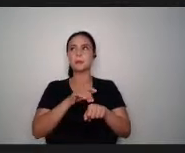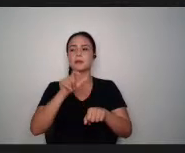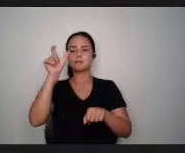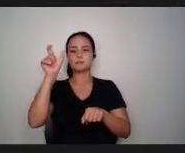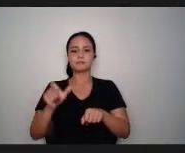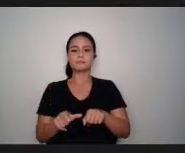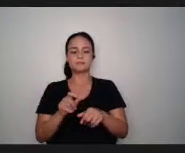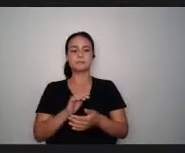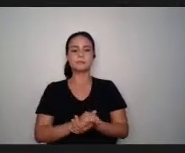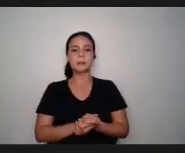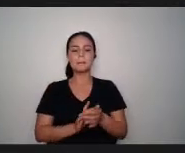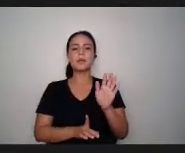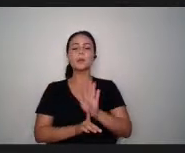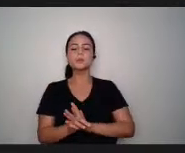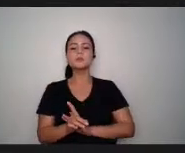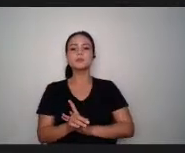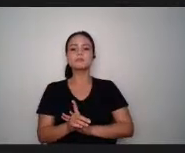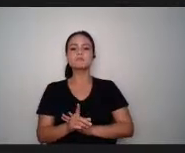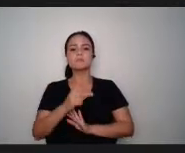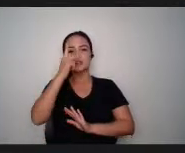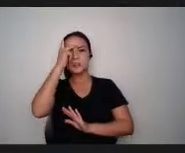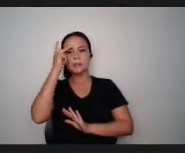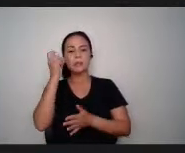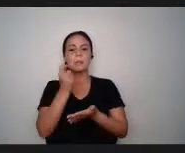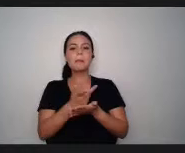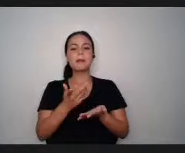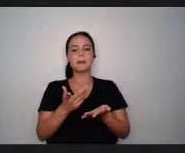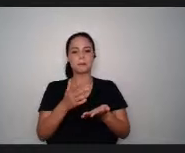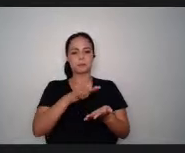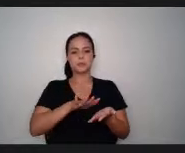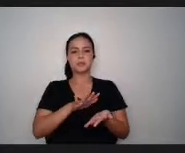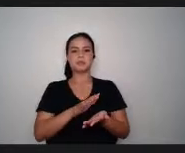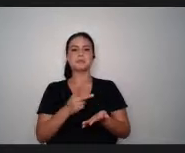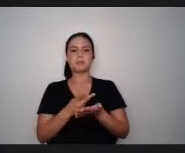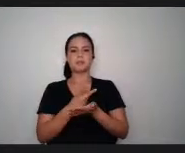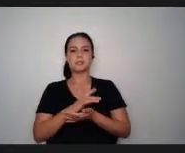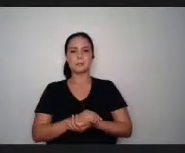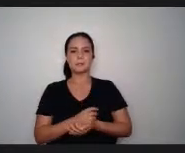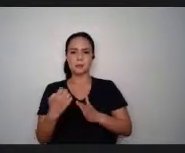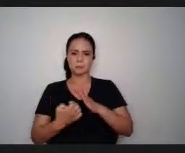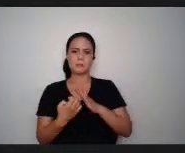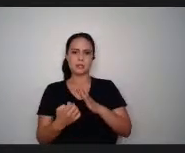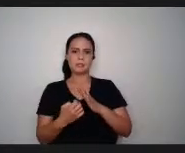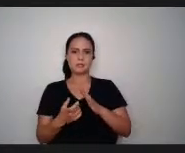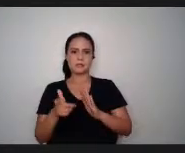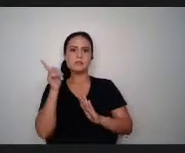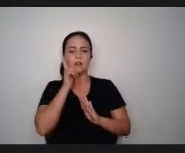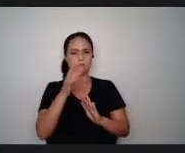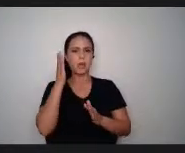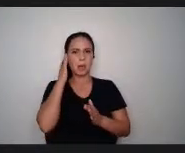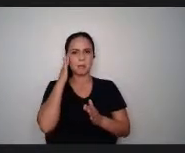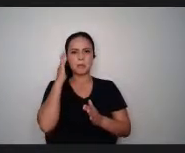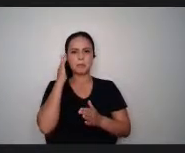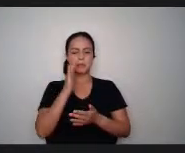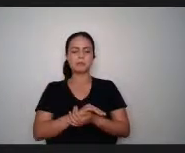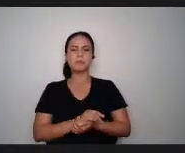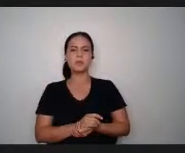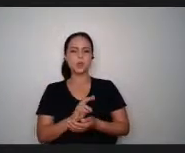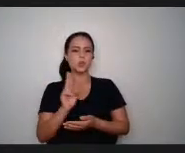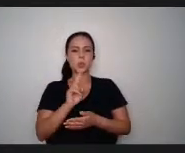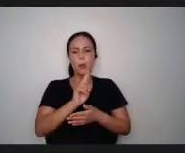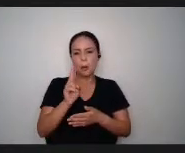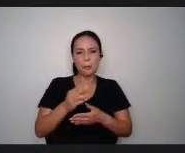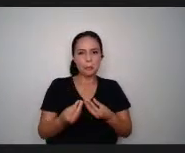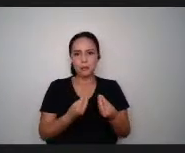course, the total cost and the deaths. So we ask, who pays for this? Because the companies